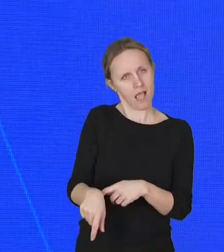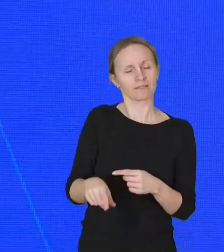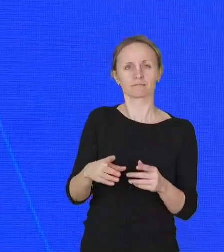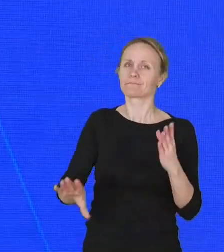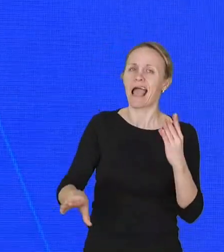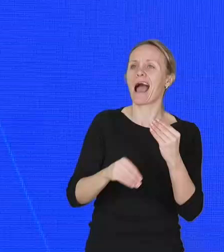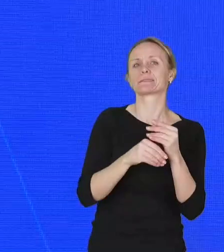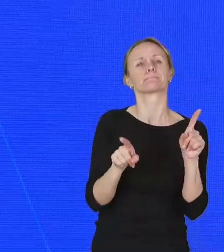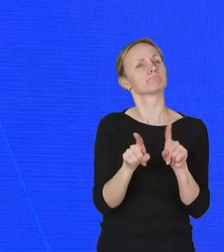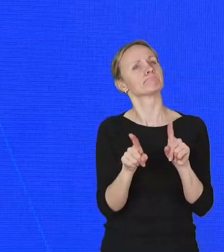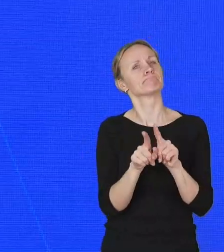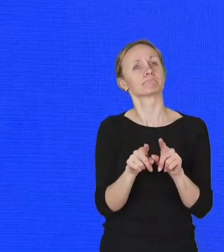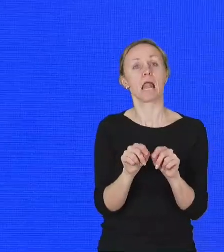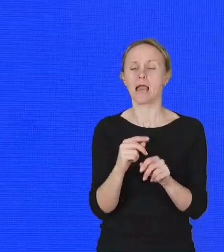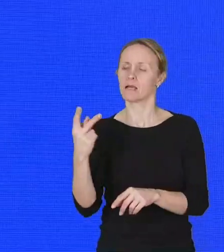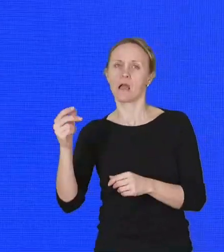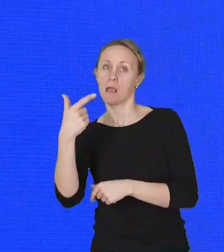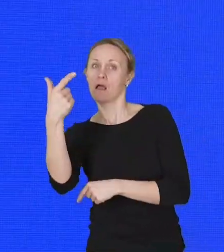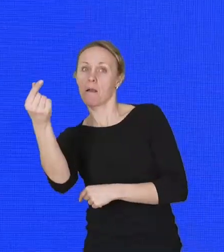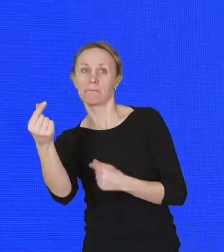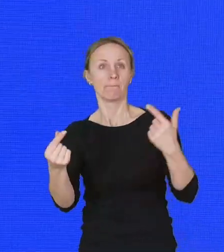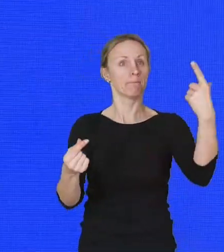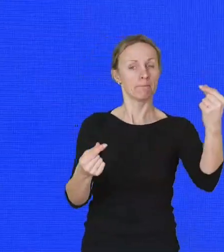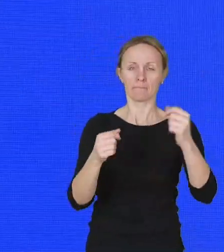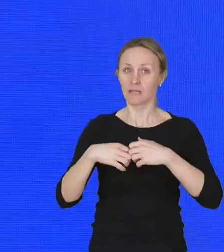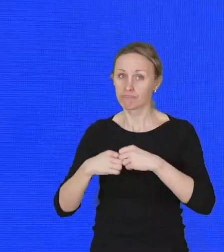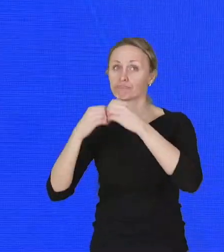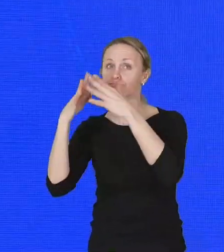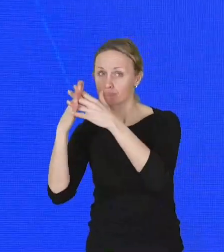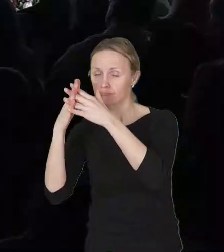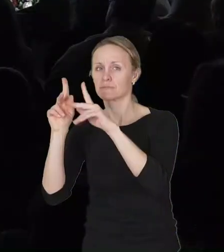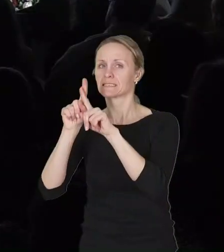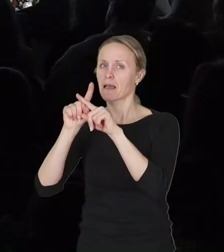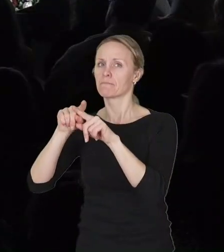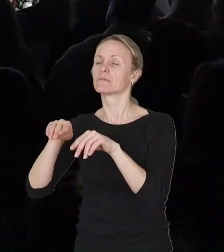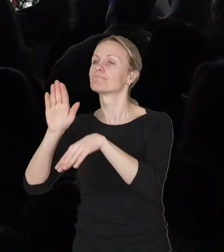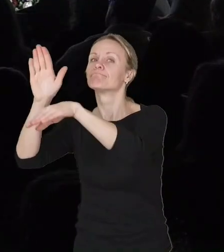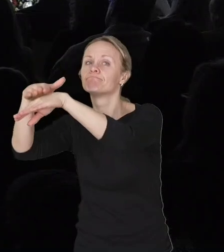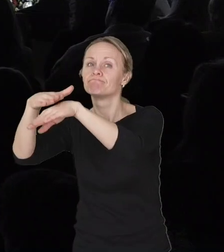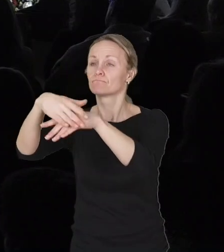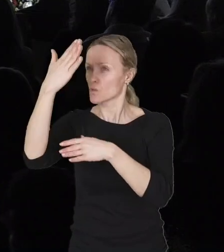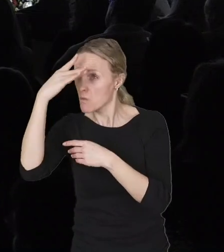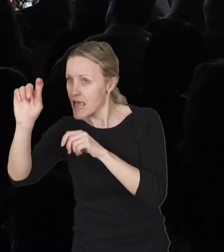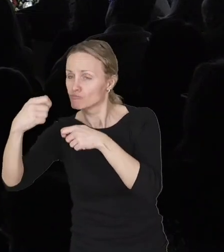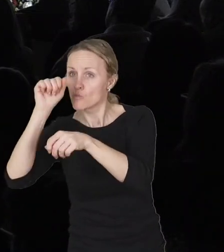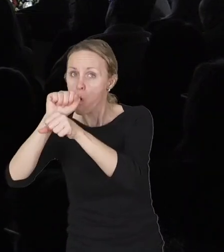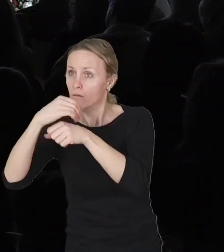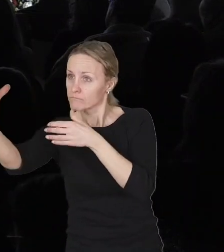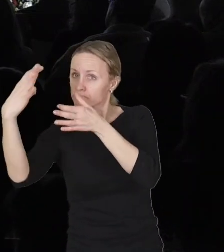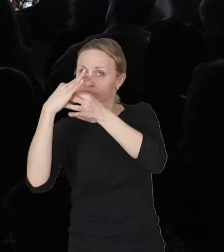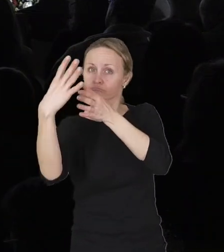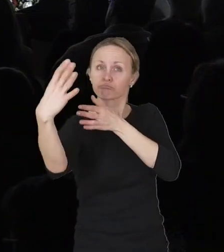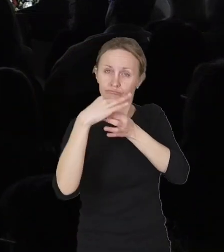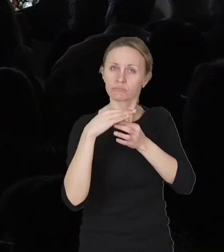engage different groups of stakeholders. It's not too complex. Well, I mean, smart specialization was one of the first, I mean, for